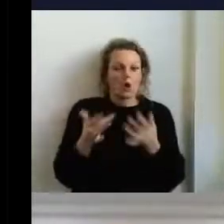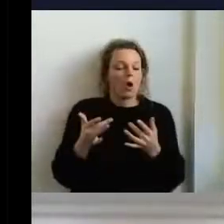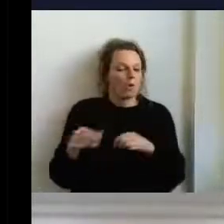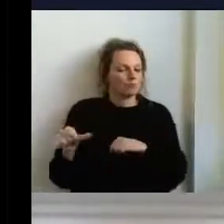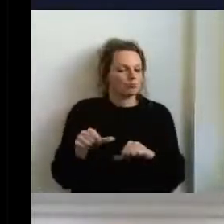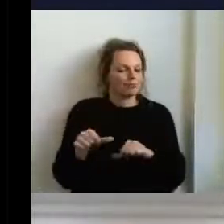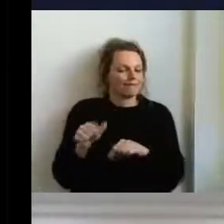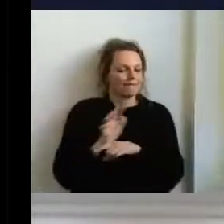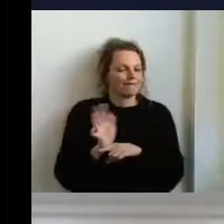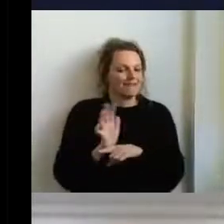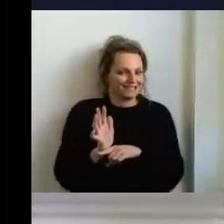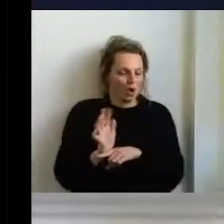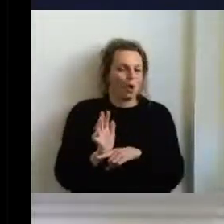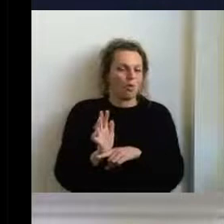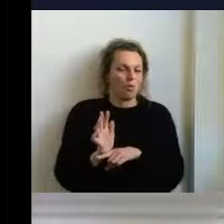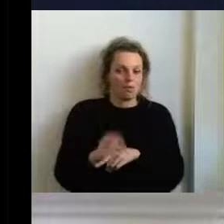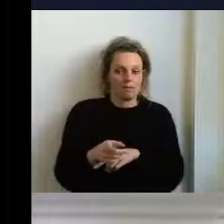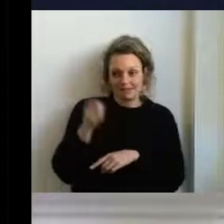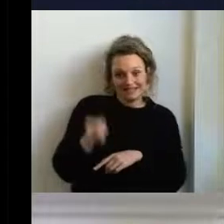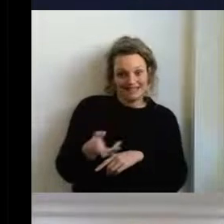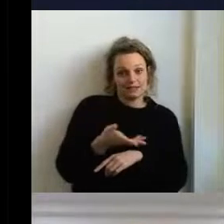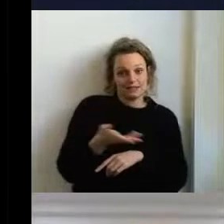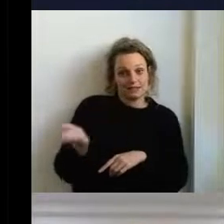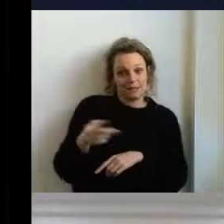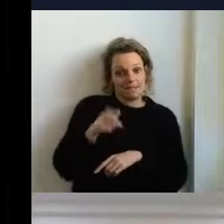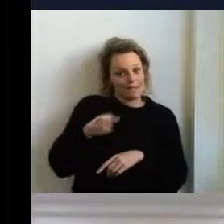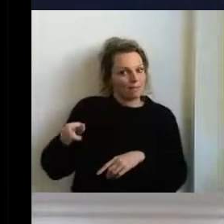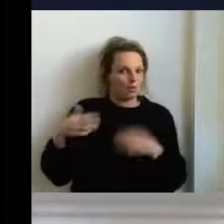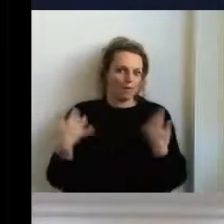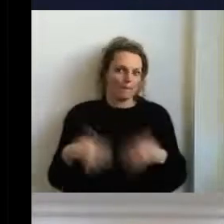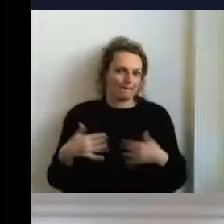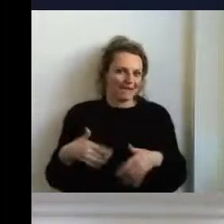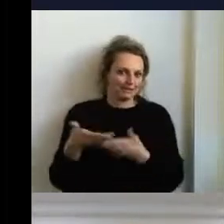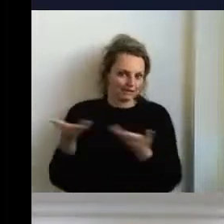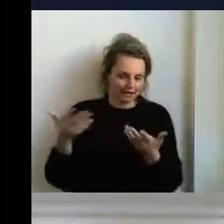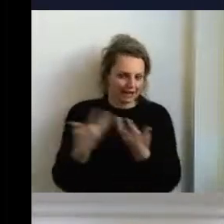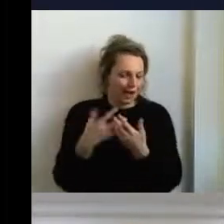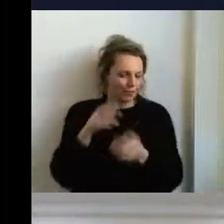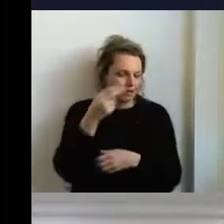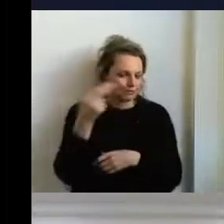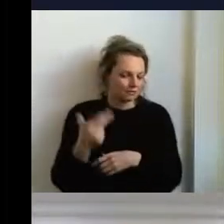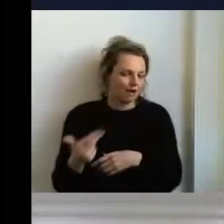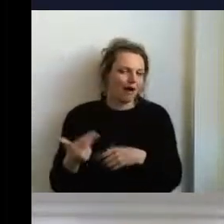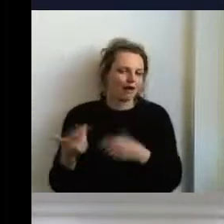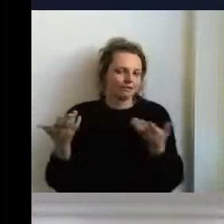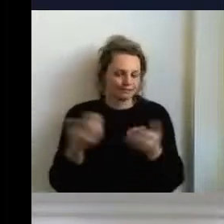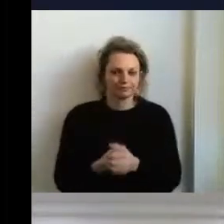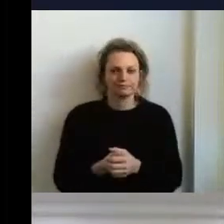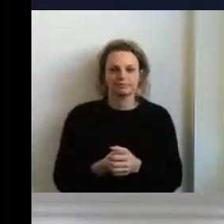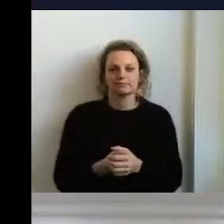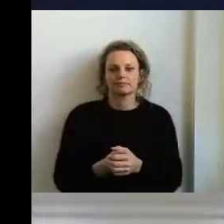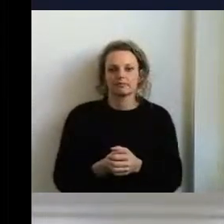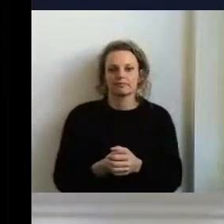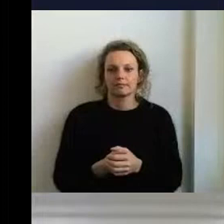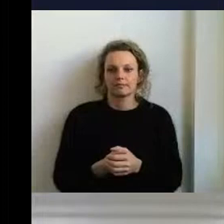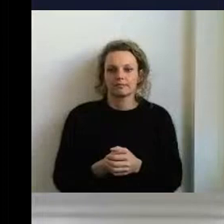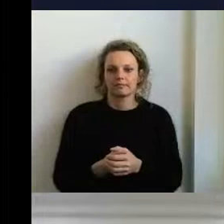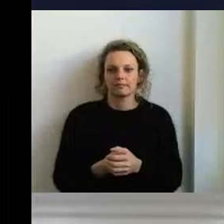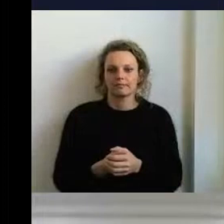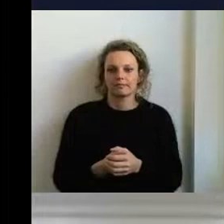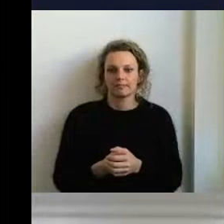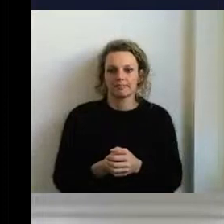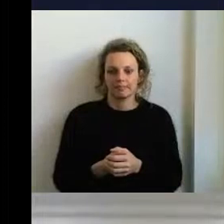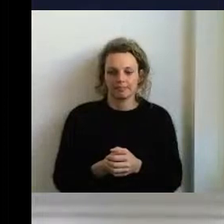thought of it. These people are just amazing. So Hector, do you mind playing that video for us? Sure. Let's go. John. We certainly hear